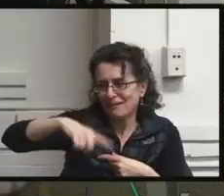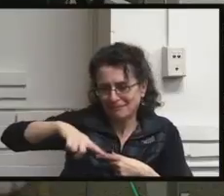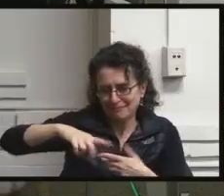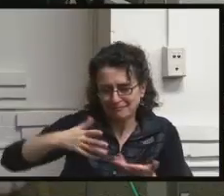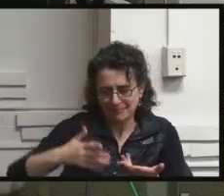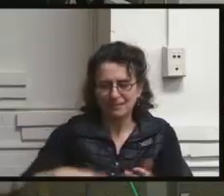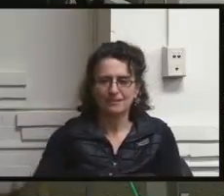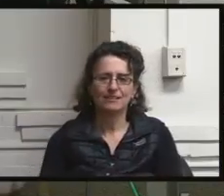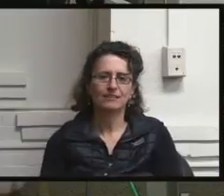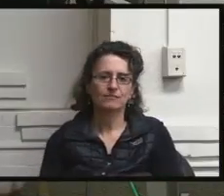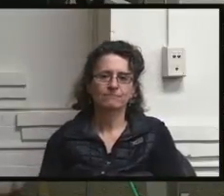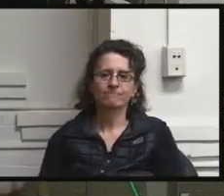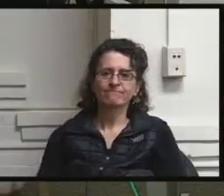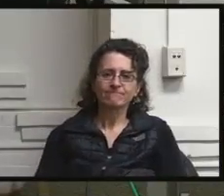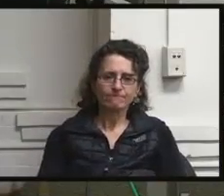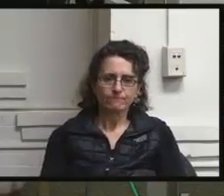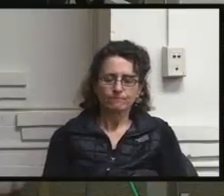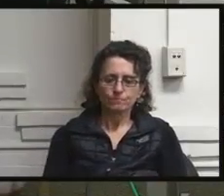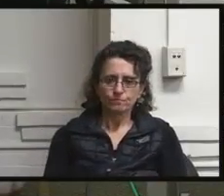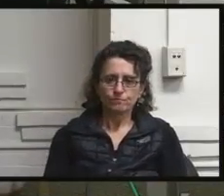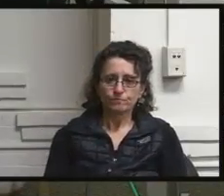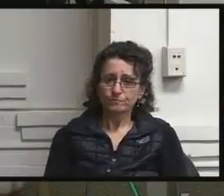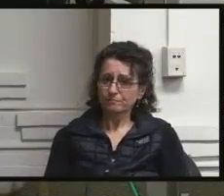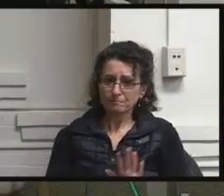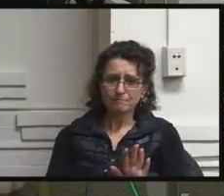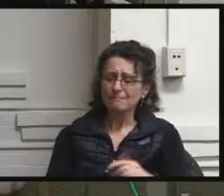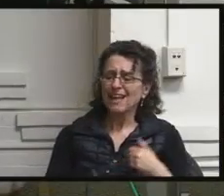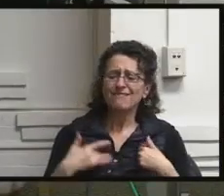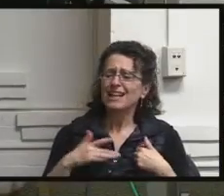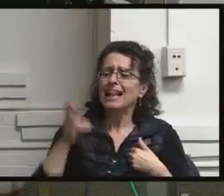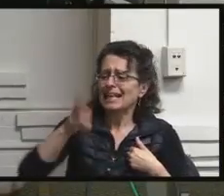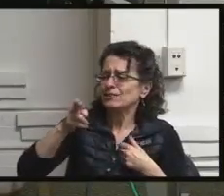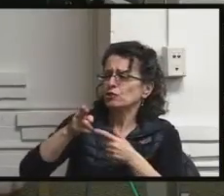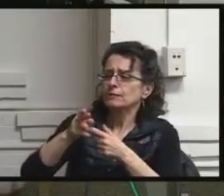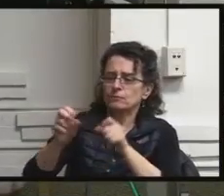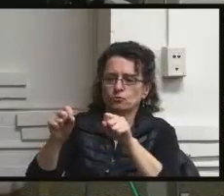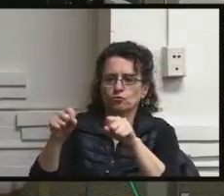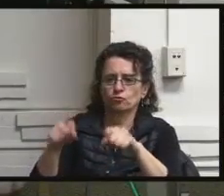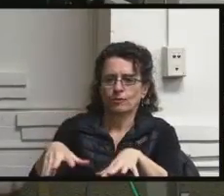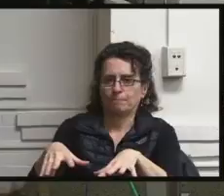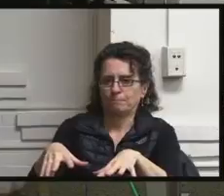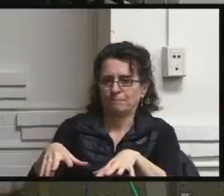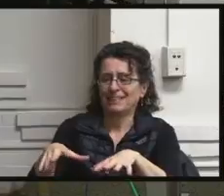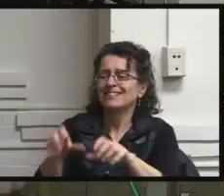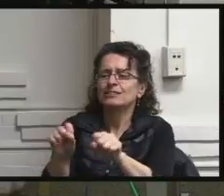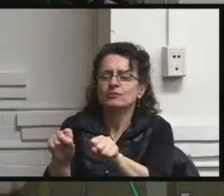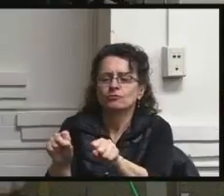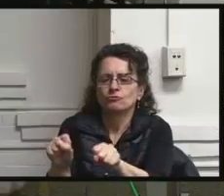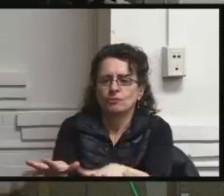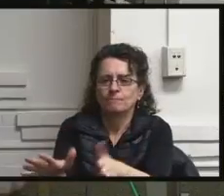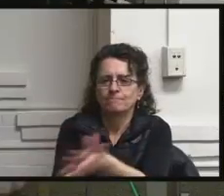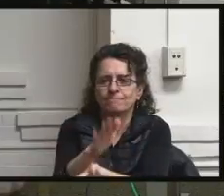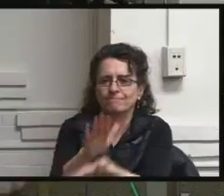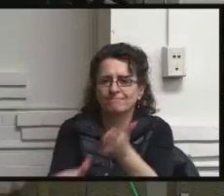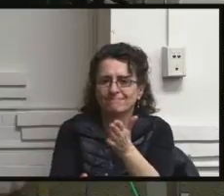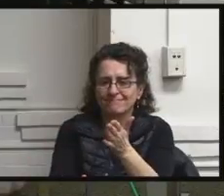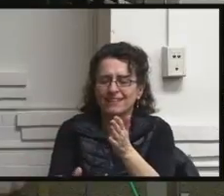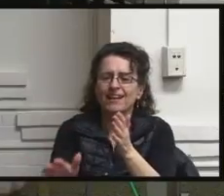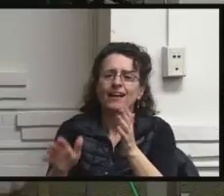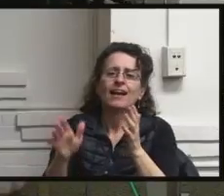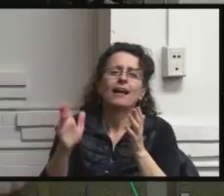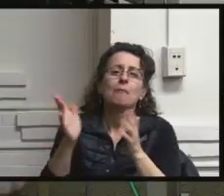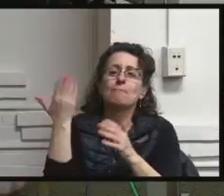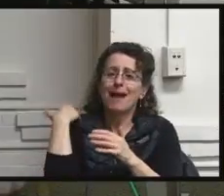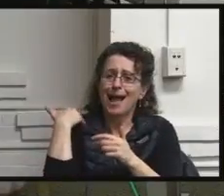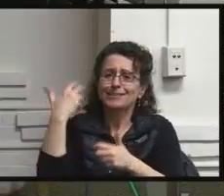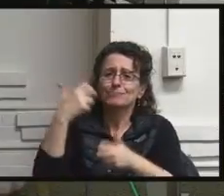I believe you have to look at what's happening now. You have to drop the baggage of the River Garden and all that.